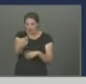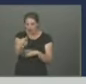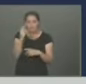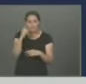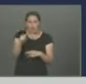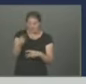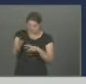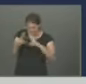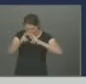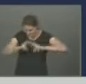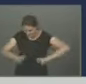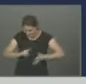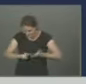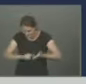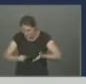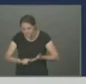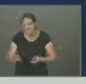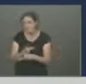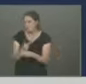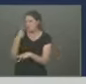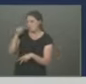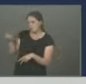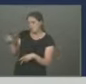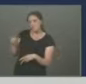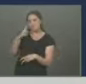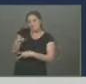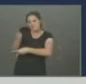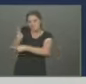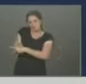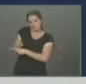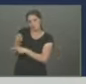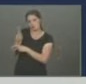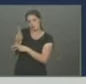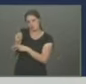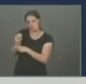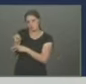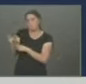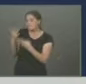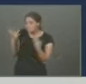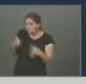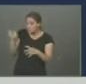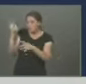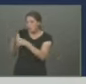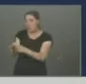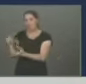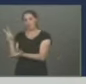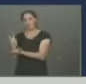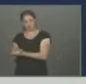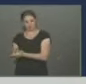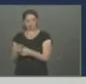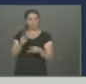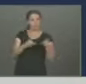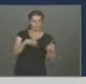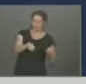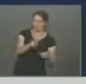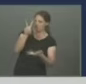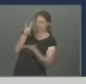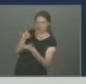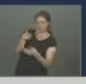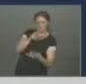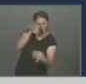him, to keep a president who had been voted out of office according to the will of the people in